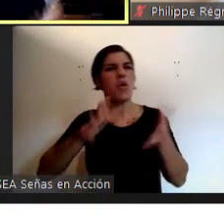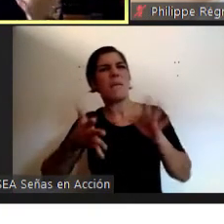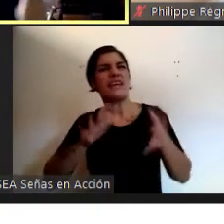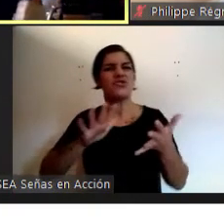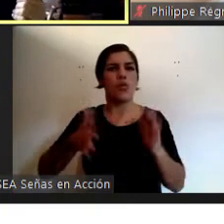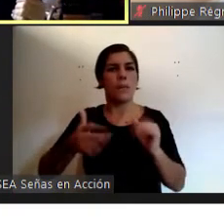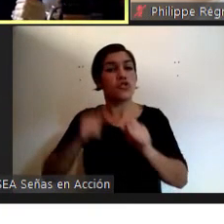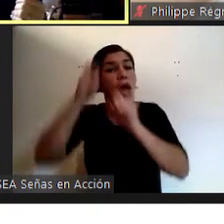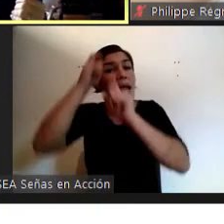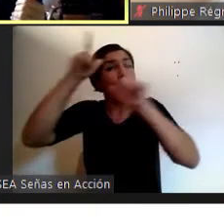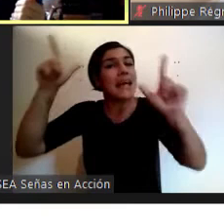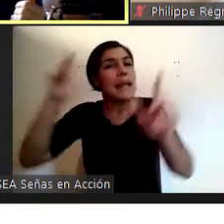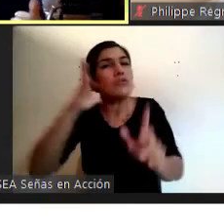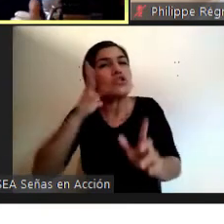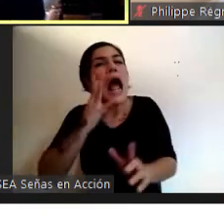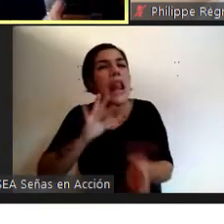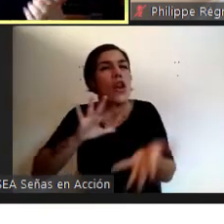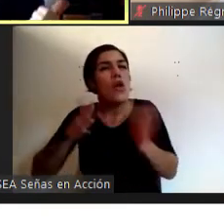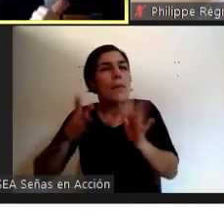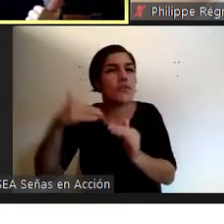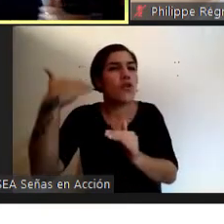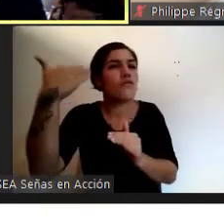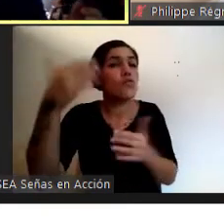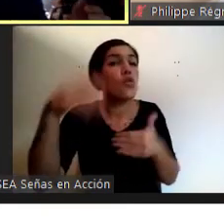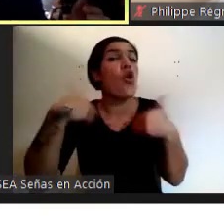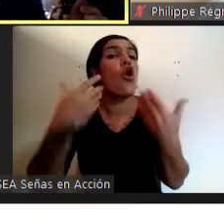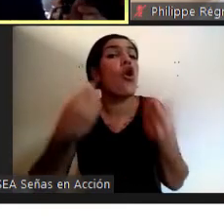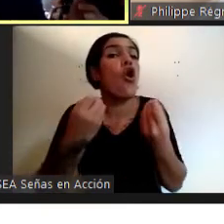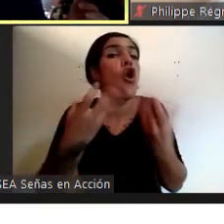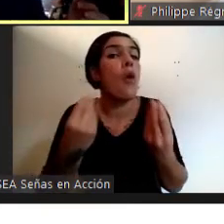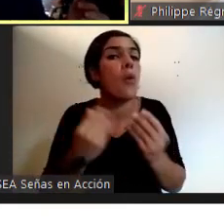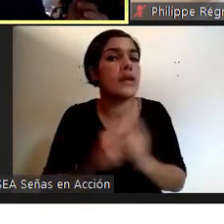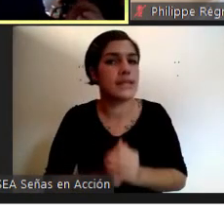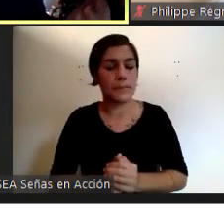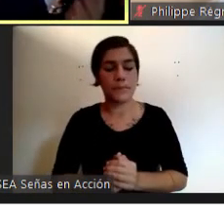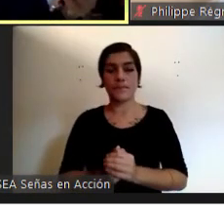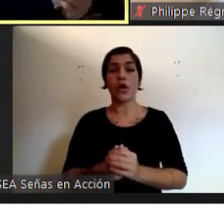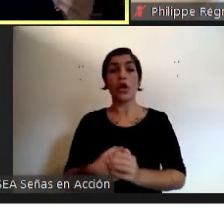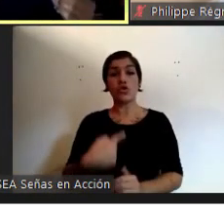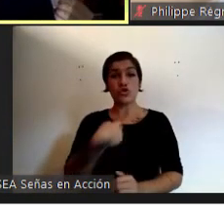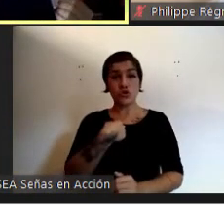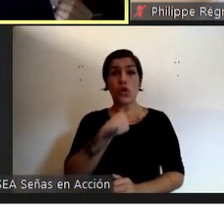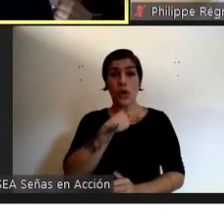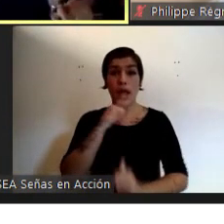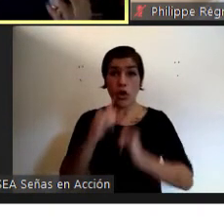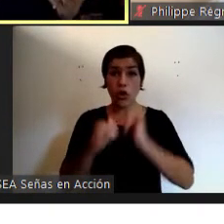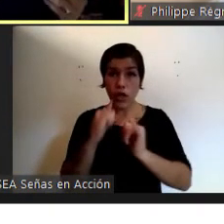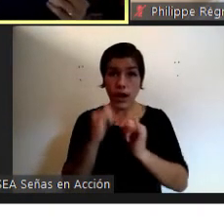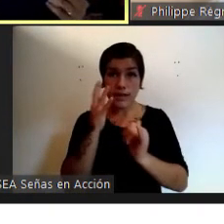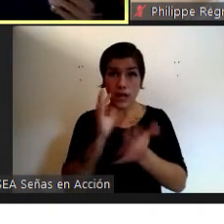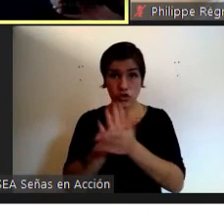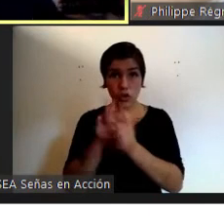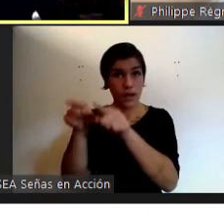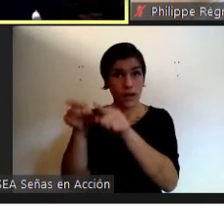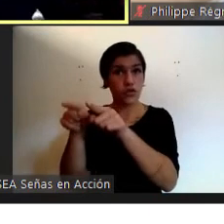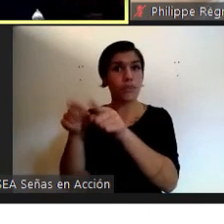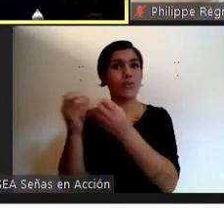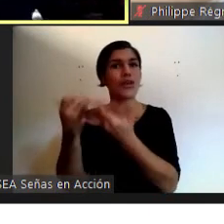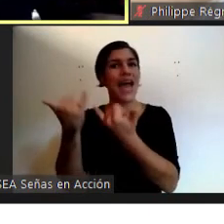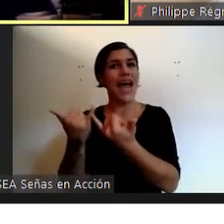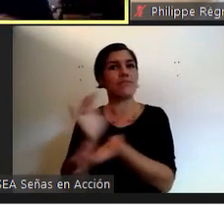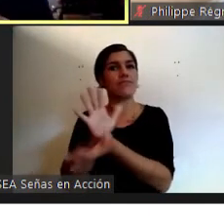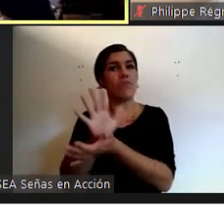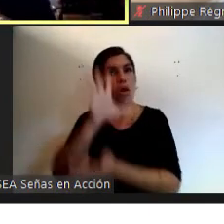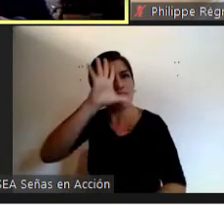I wanted to mention something about how this was lived and what the challenge is and what the